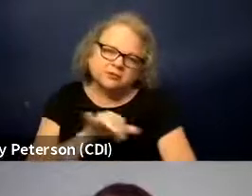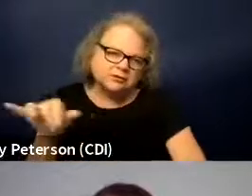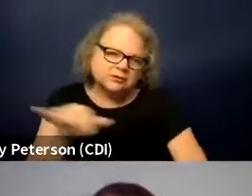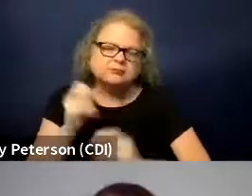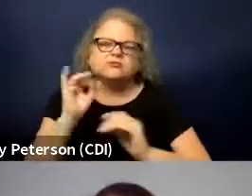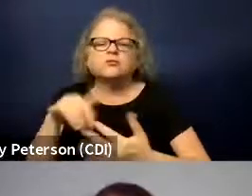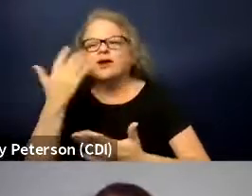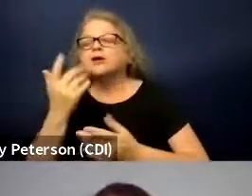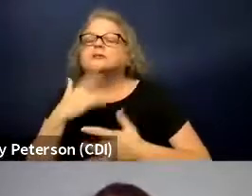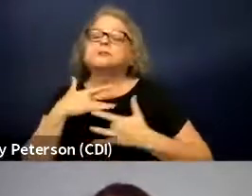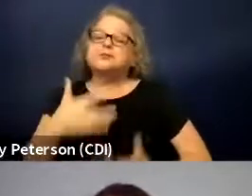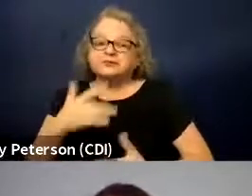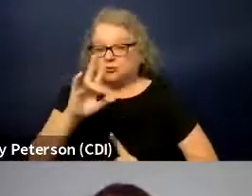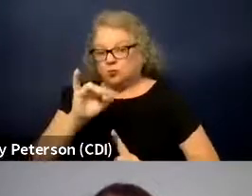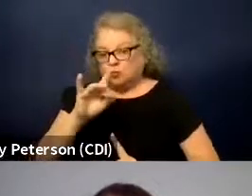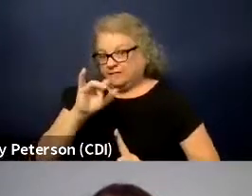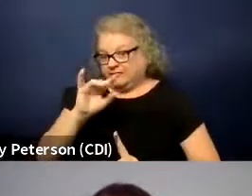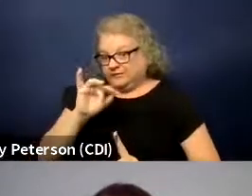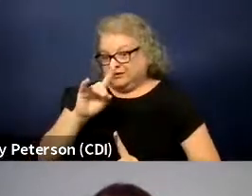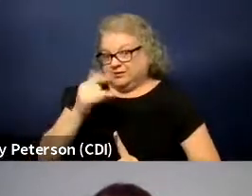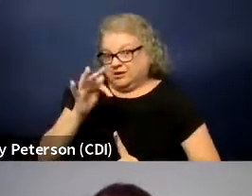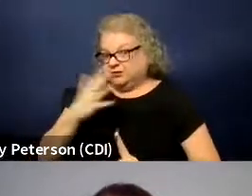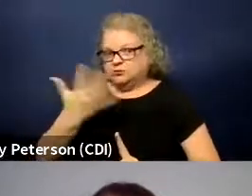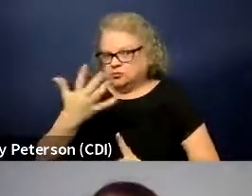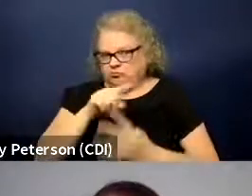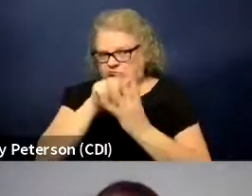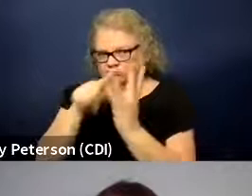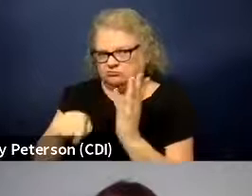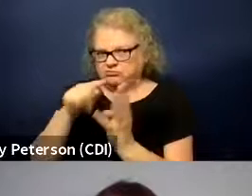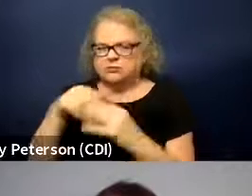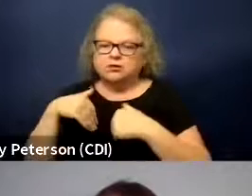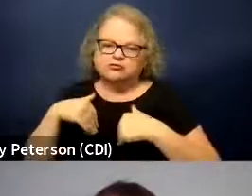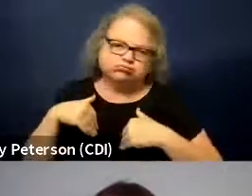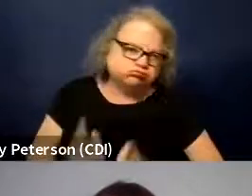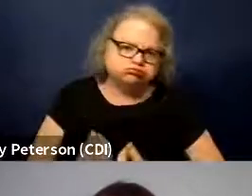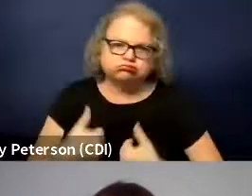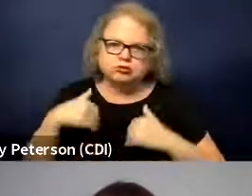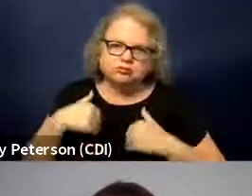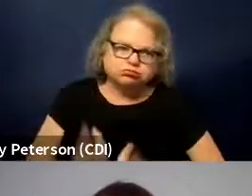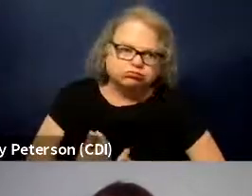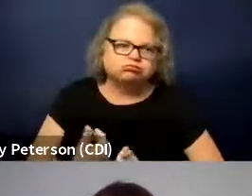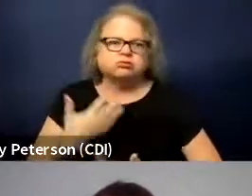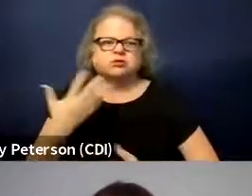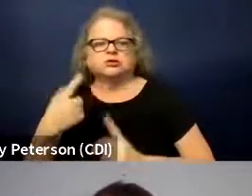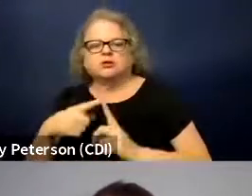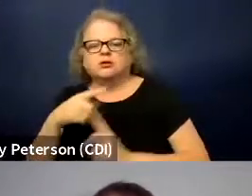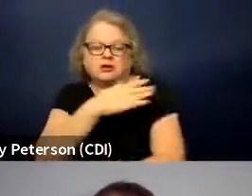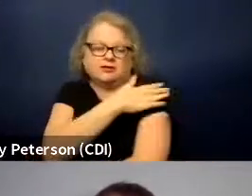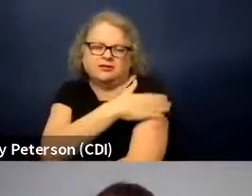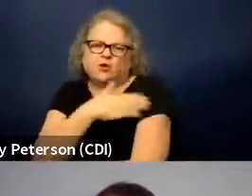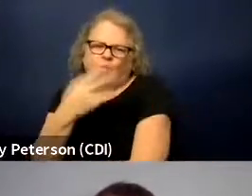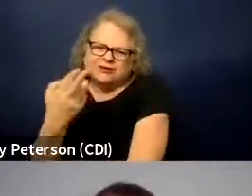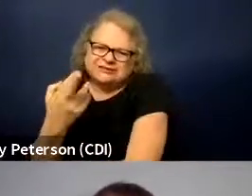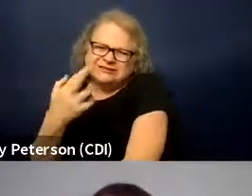injection, fever or chills, or a headache. Not everyone experiences these feelings, but